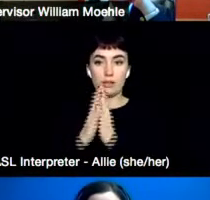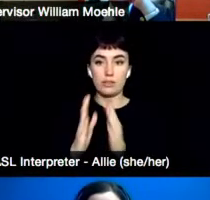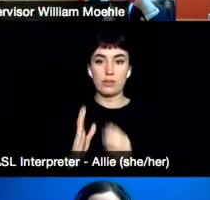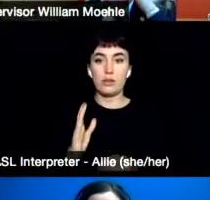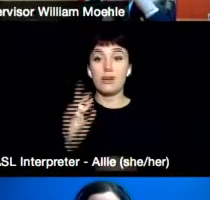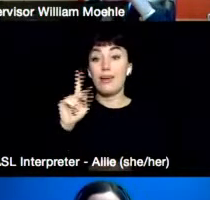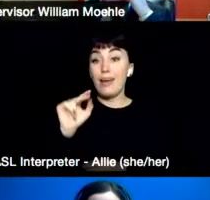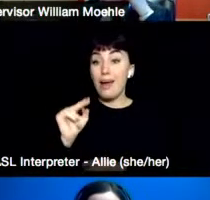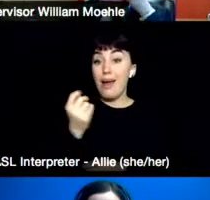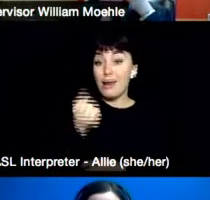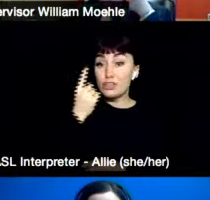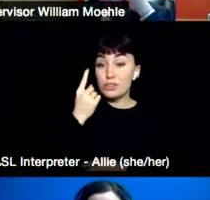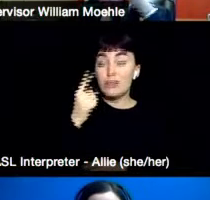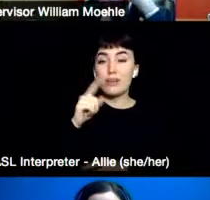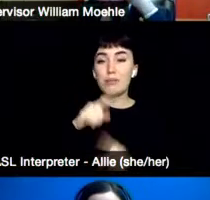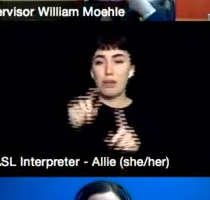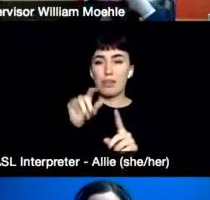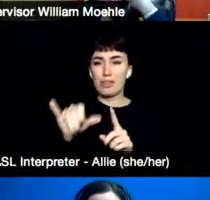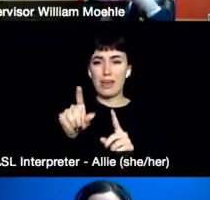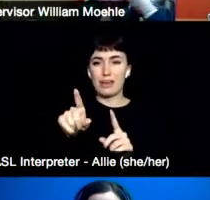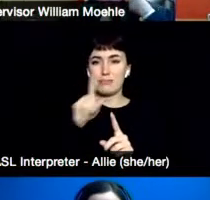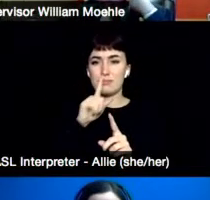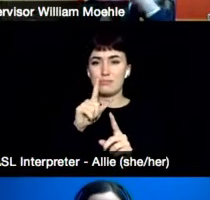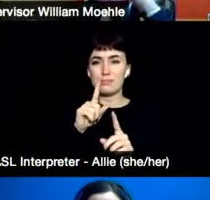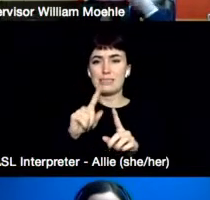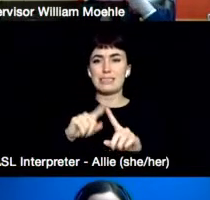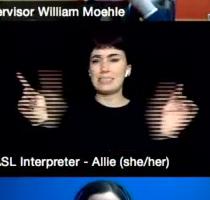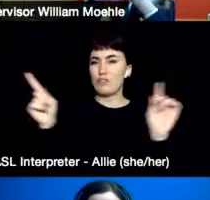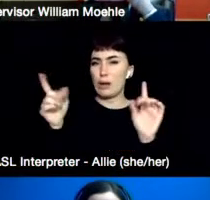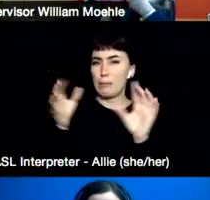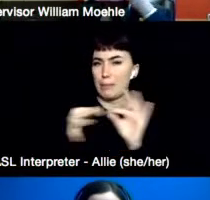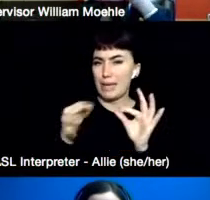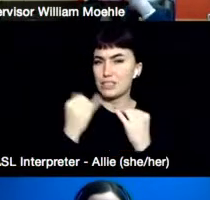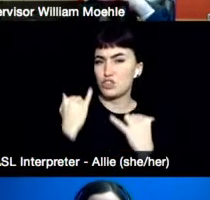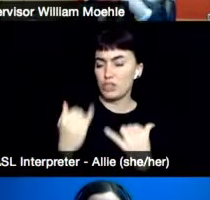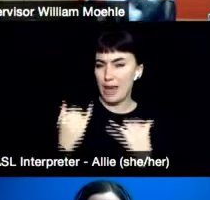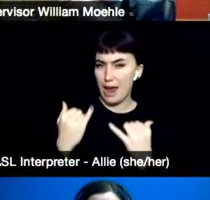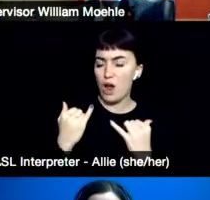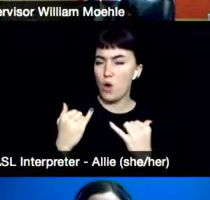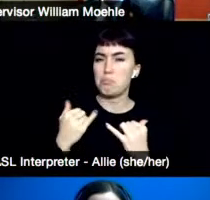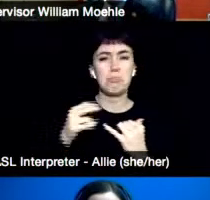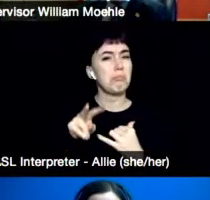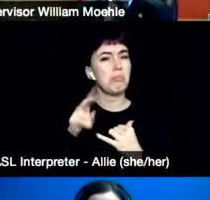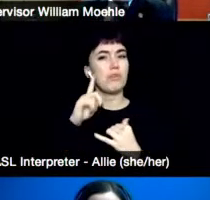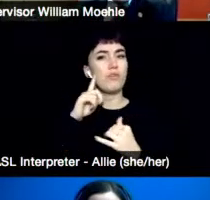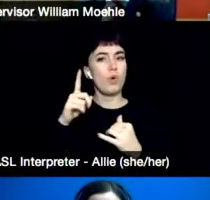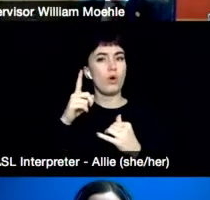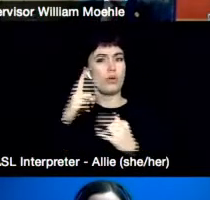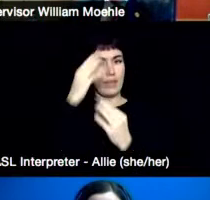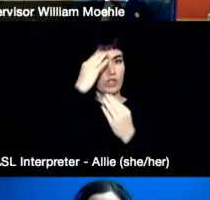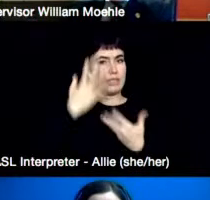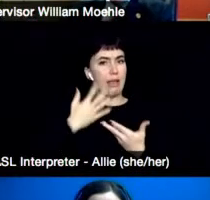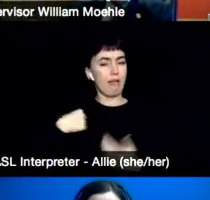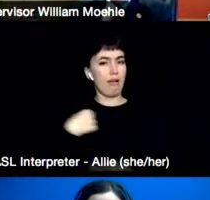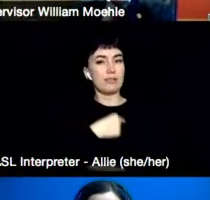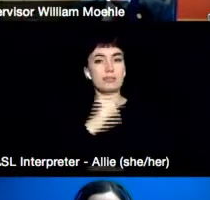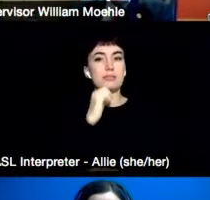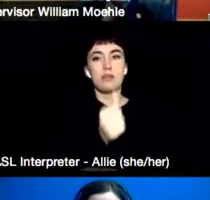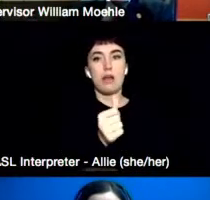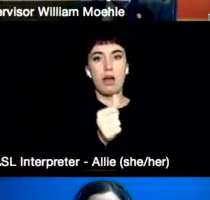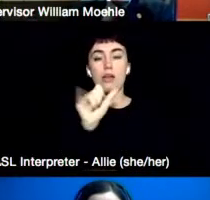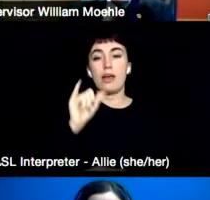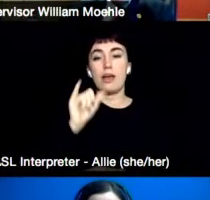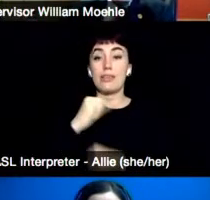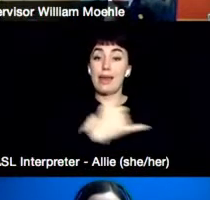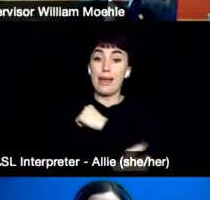I understand, but that's a slightly different message now to the town board members. It's not that the